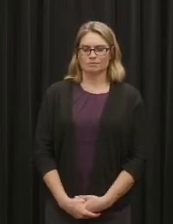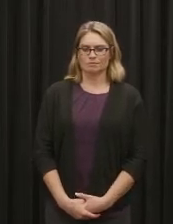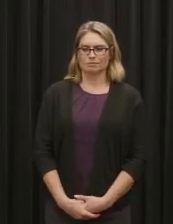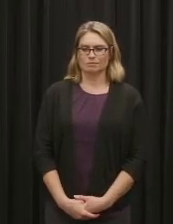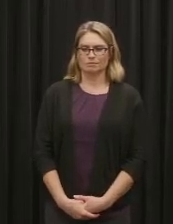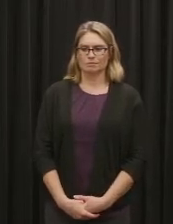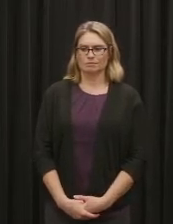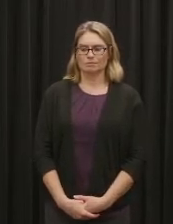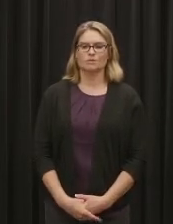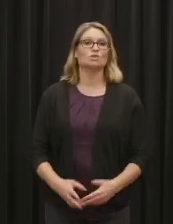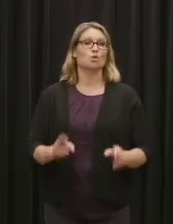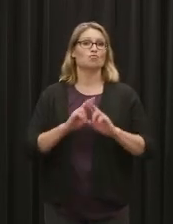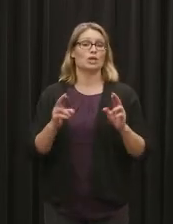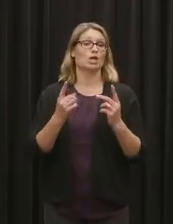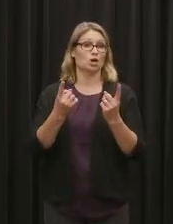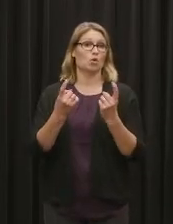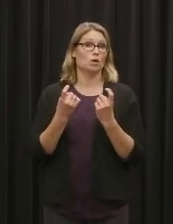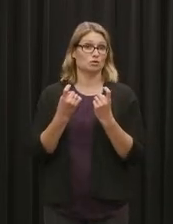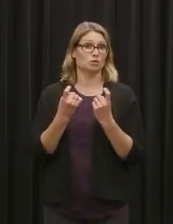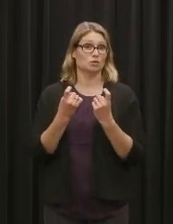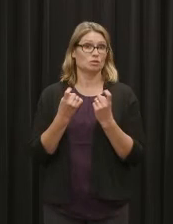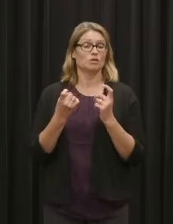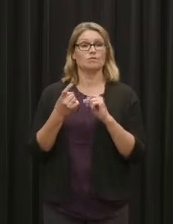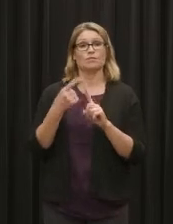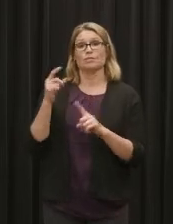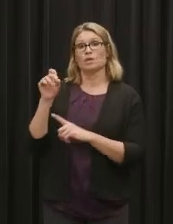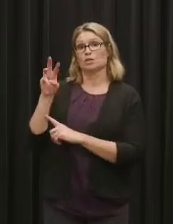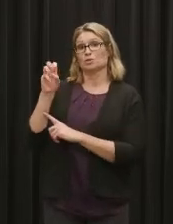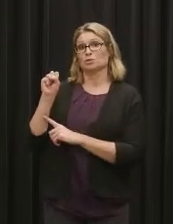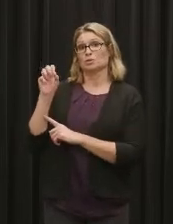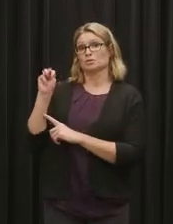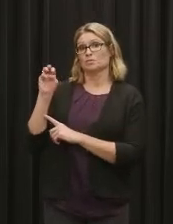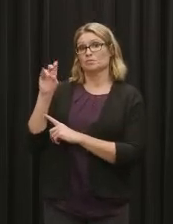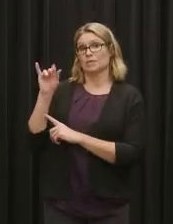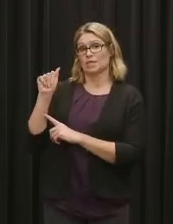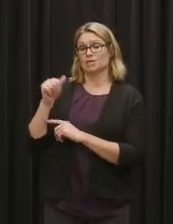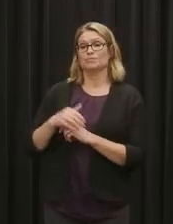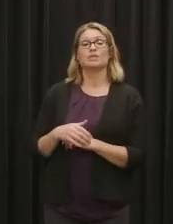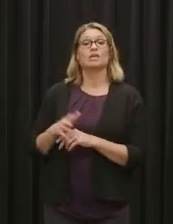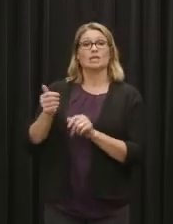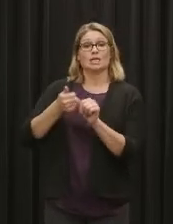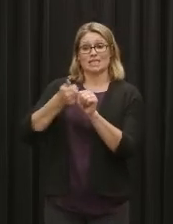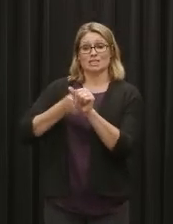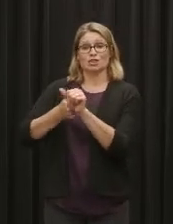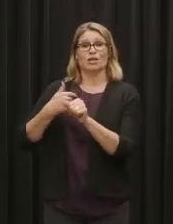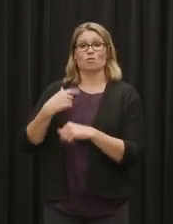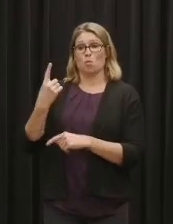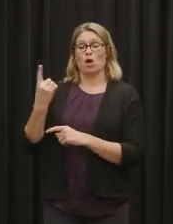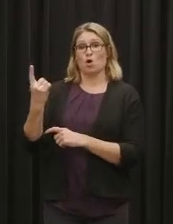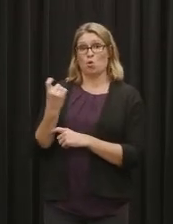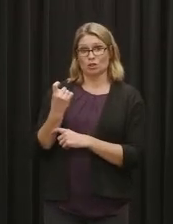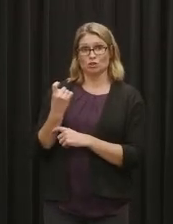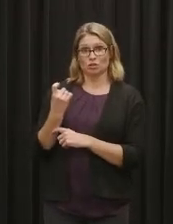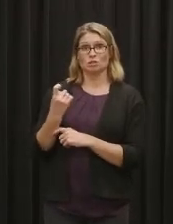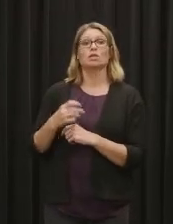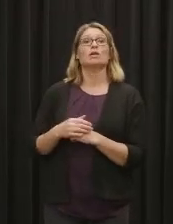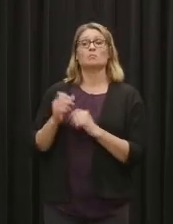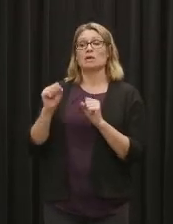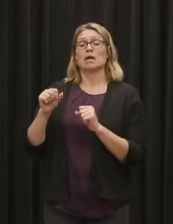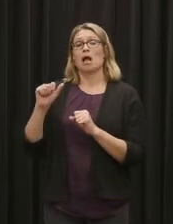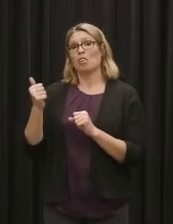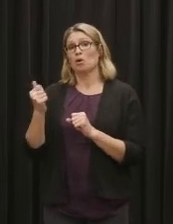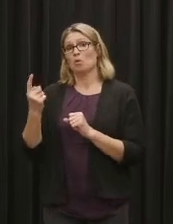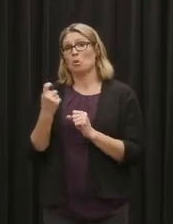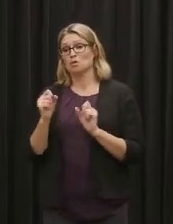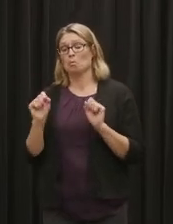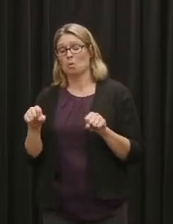We'll now proceed with questions from members of the media. Each member will have one question and a quick follow-up.